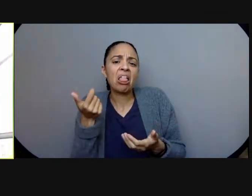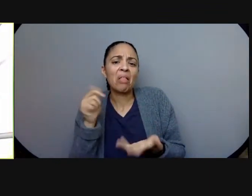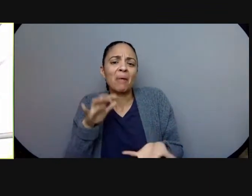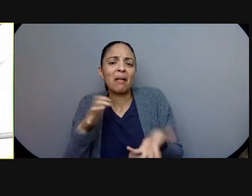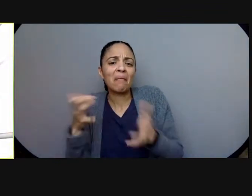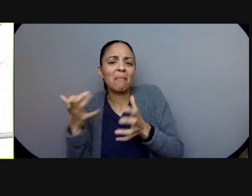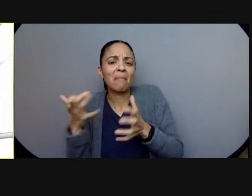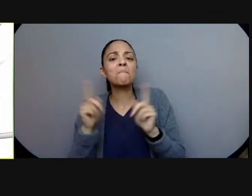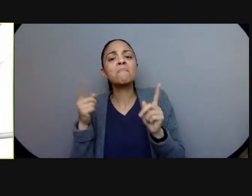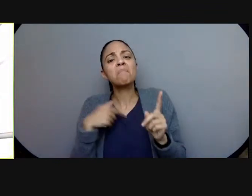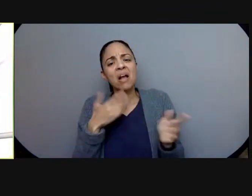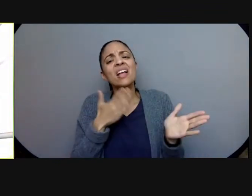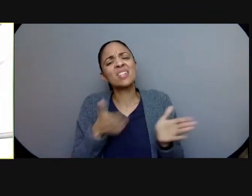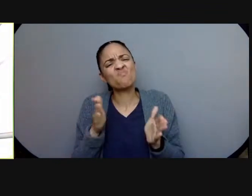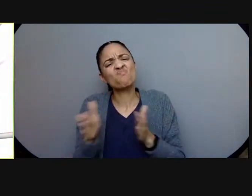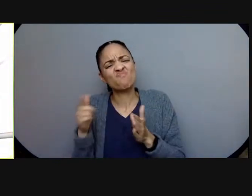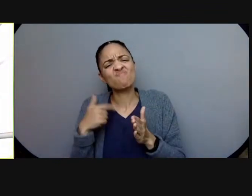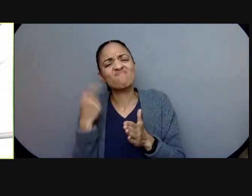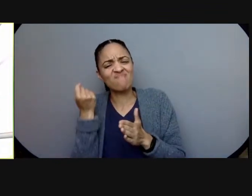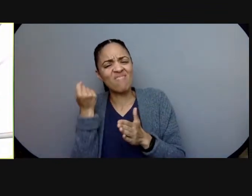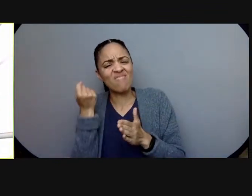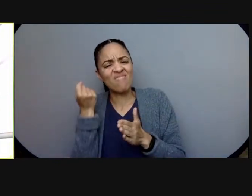I'm the son.